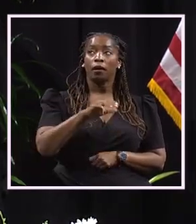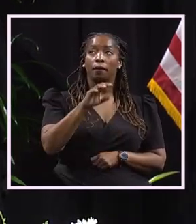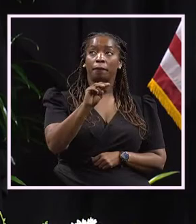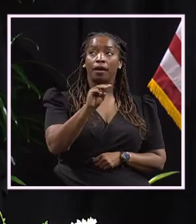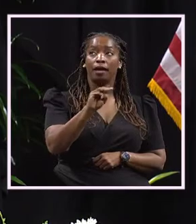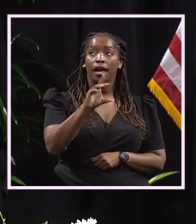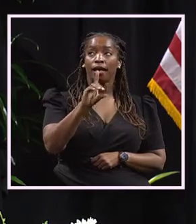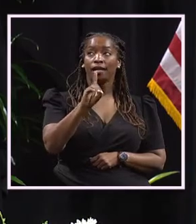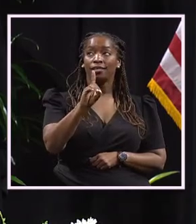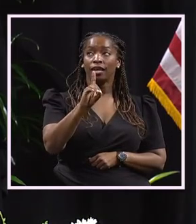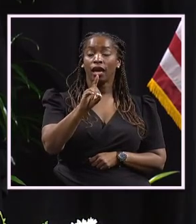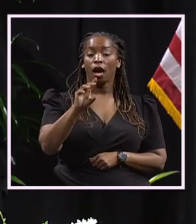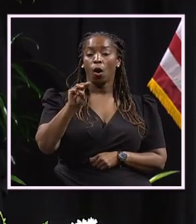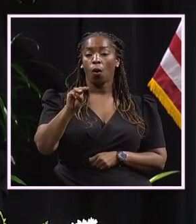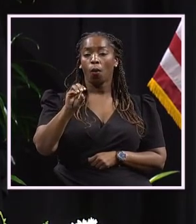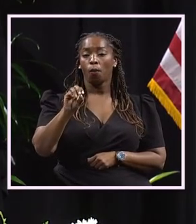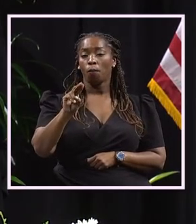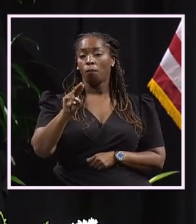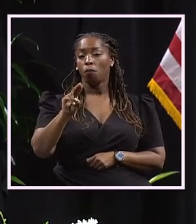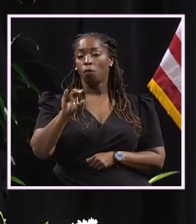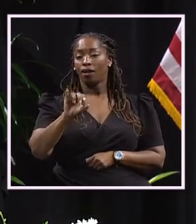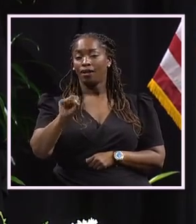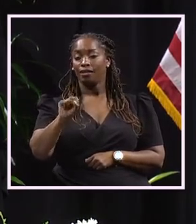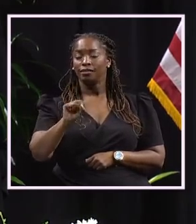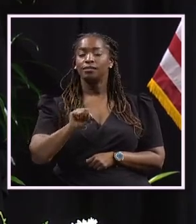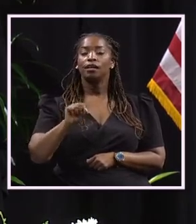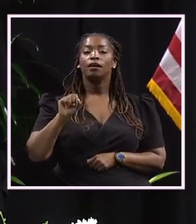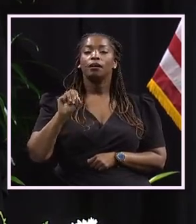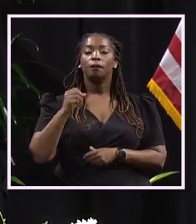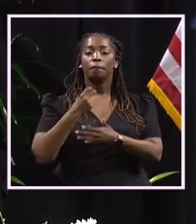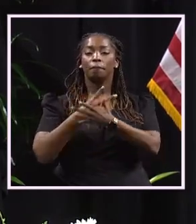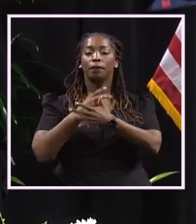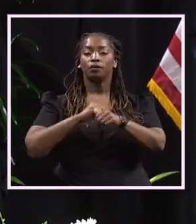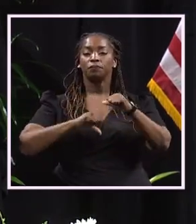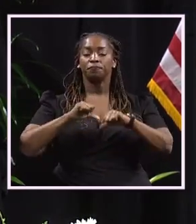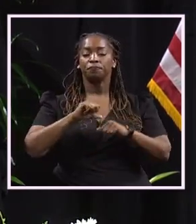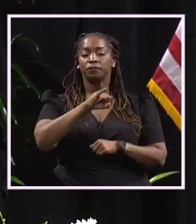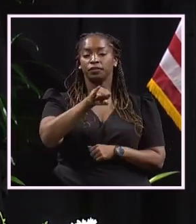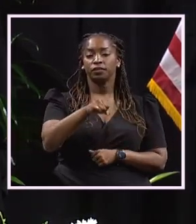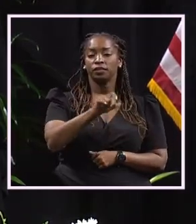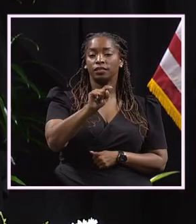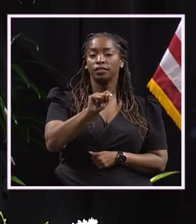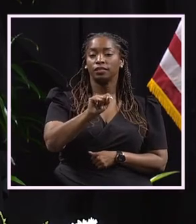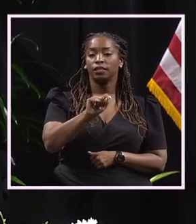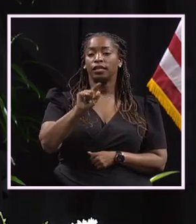Danielle Muniz, Master of Science. Jonathan T. Torres.